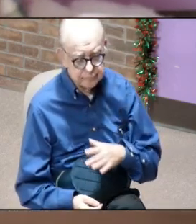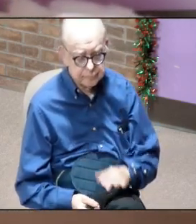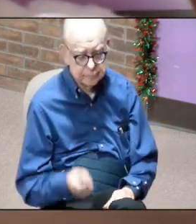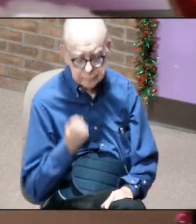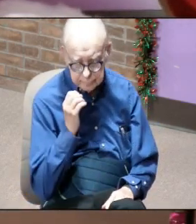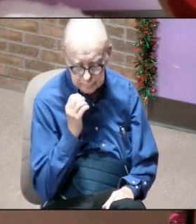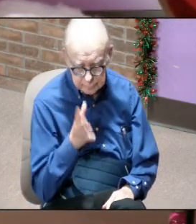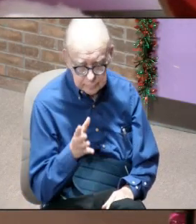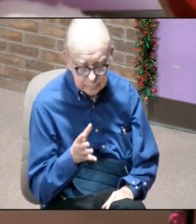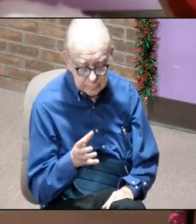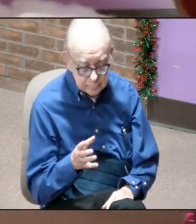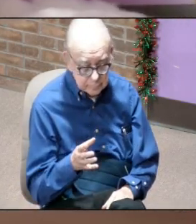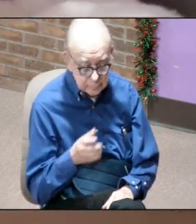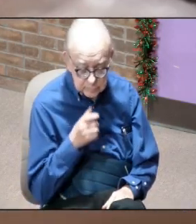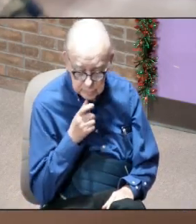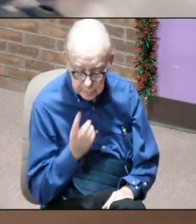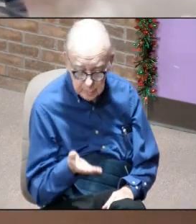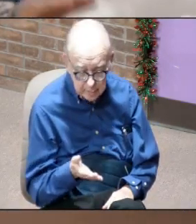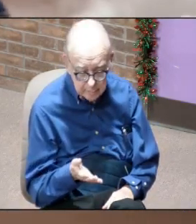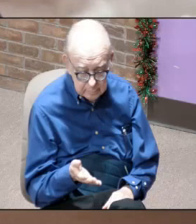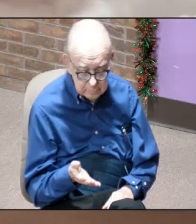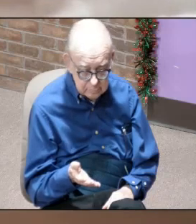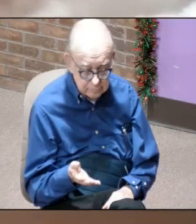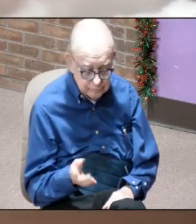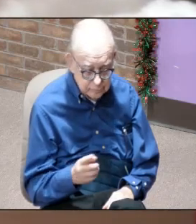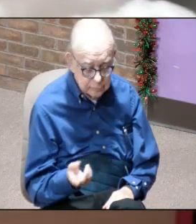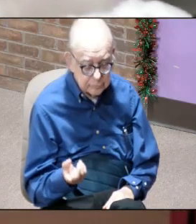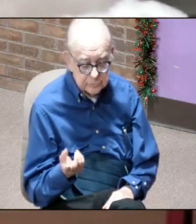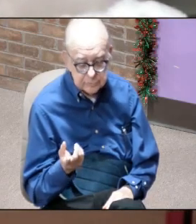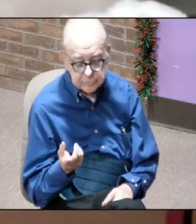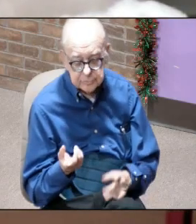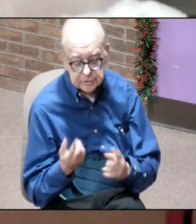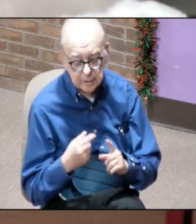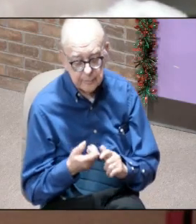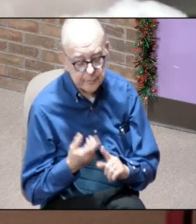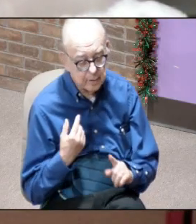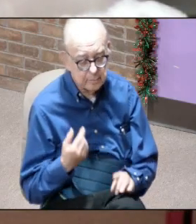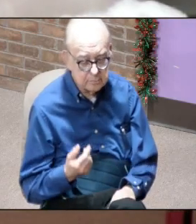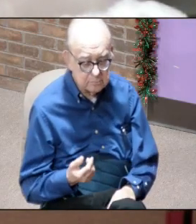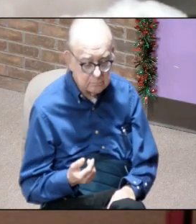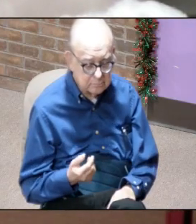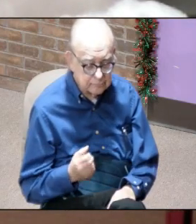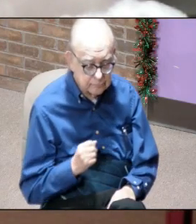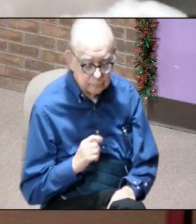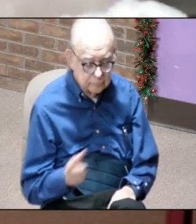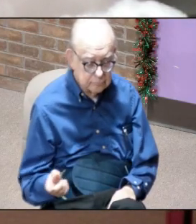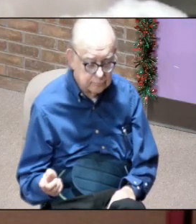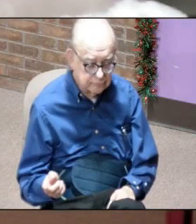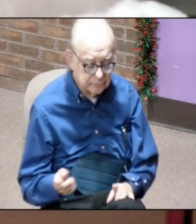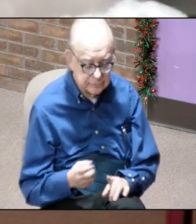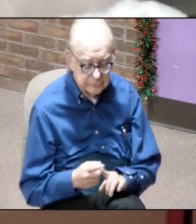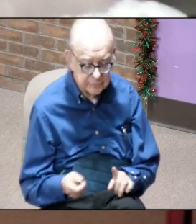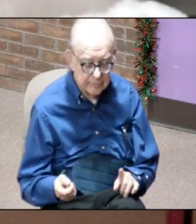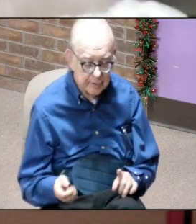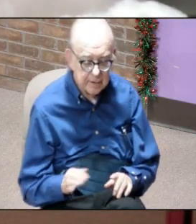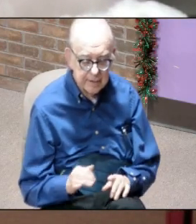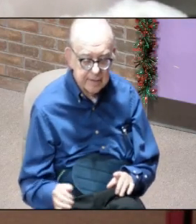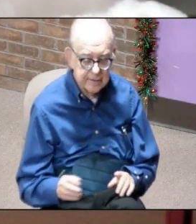don't care who you are, where you come from, we all came from the same